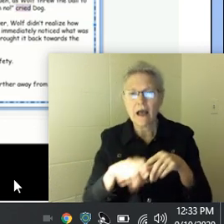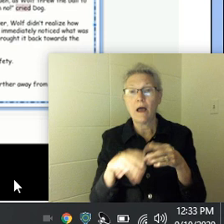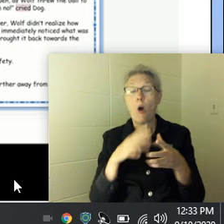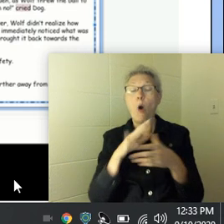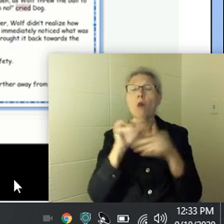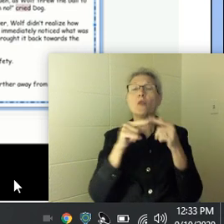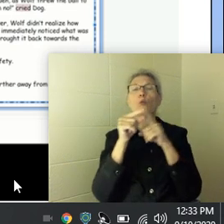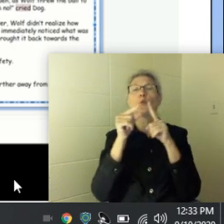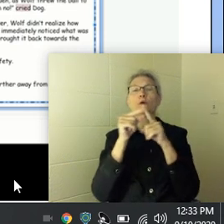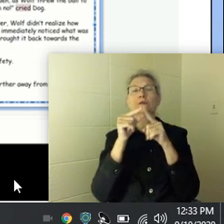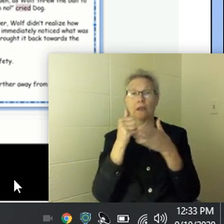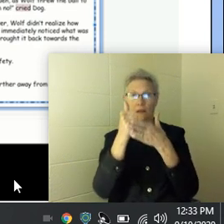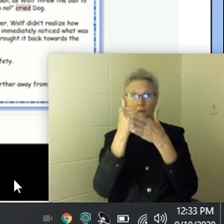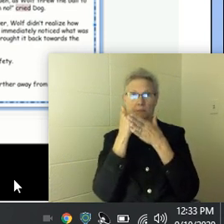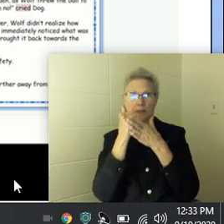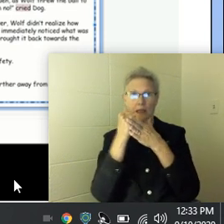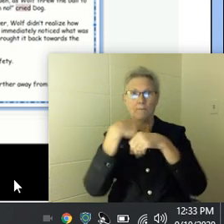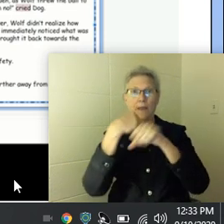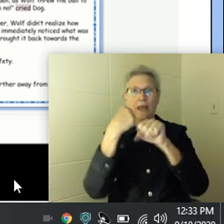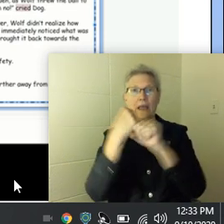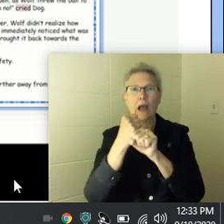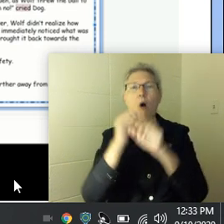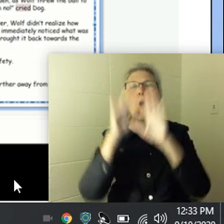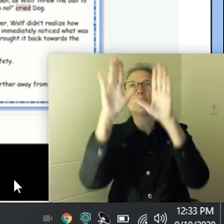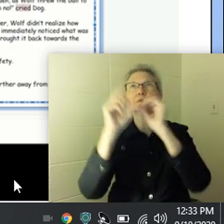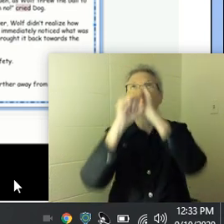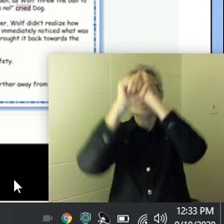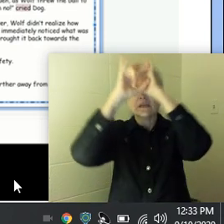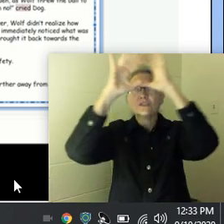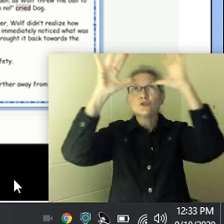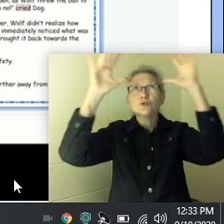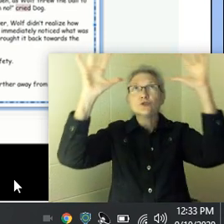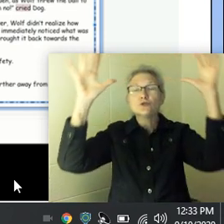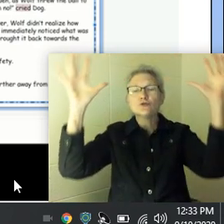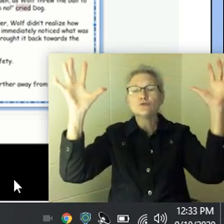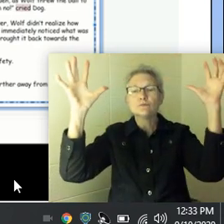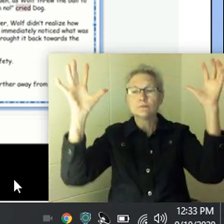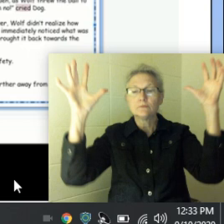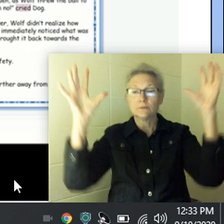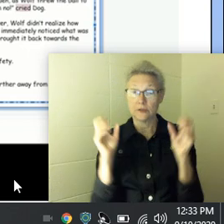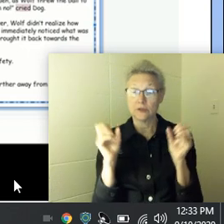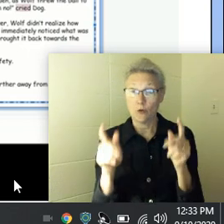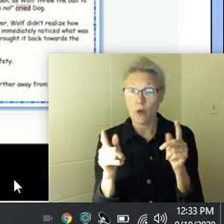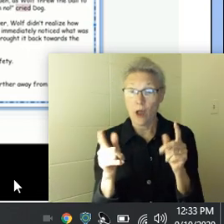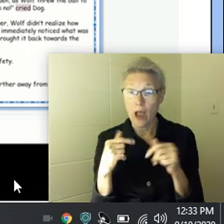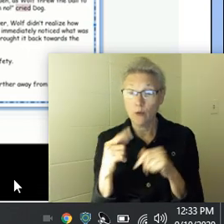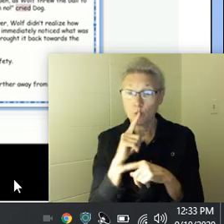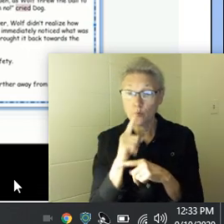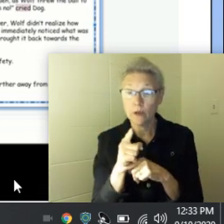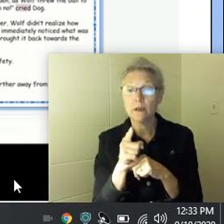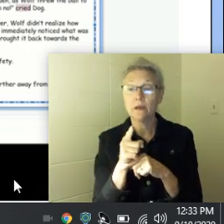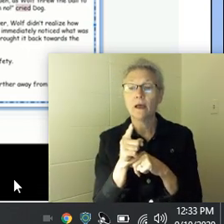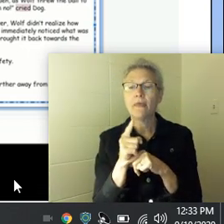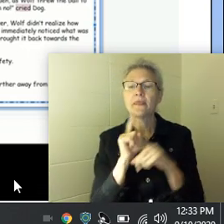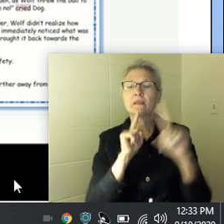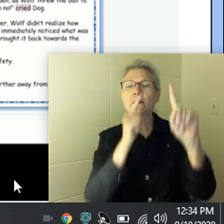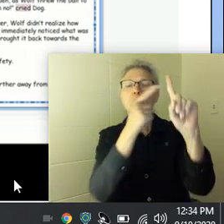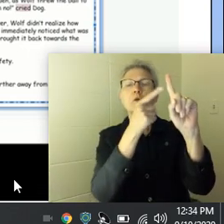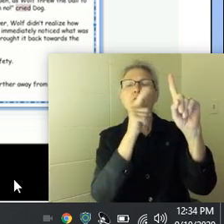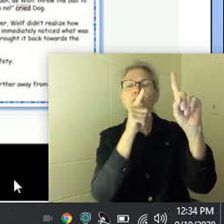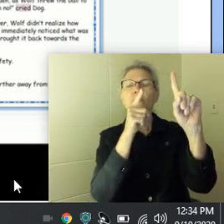just helping me create this awesome picture in my head. So I would honestly, I think a goal,